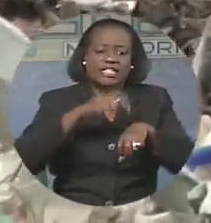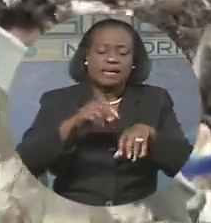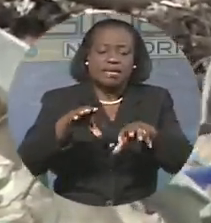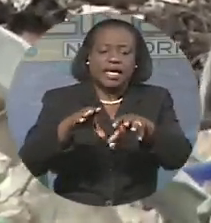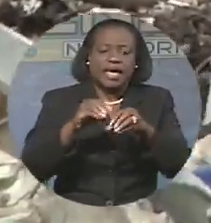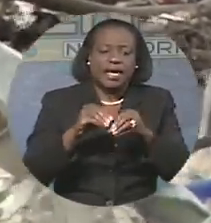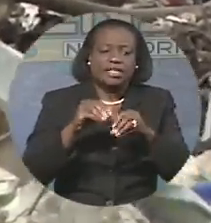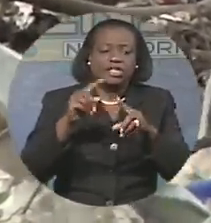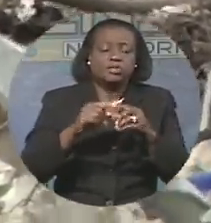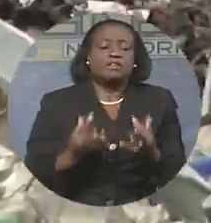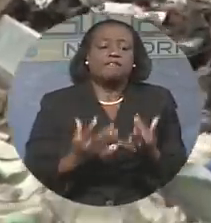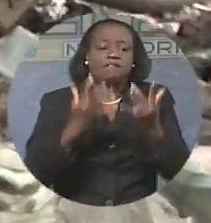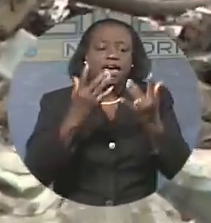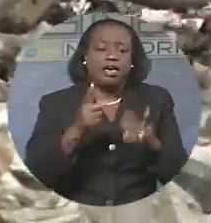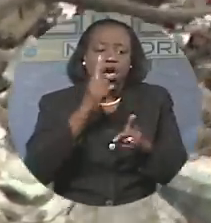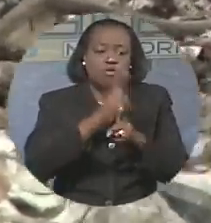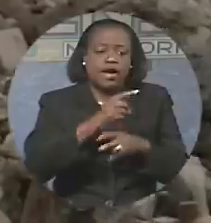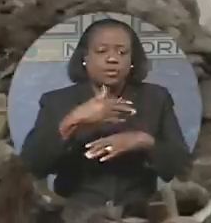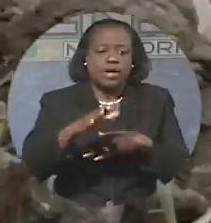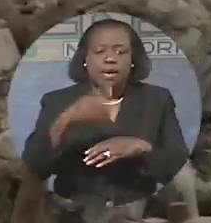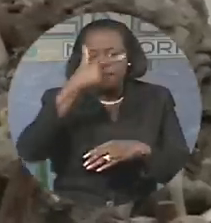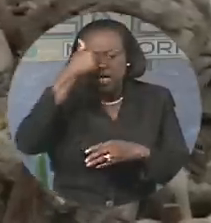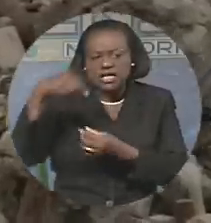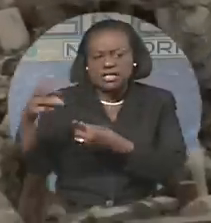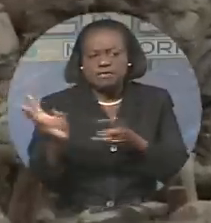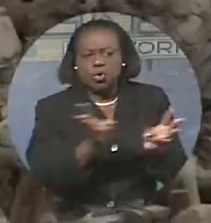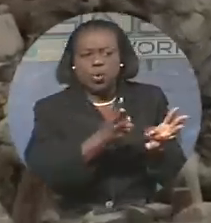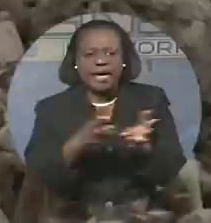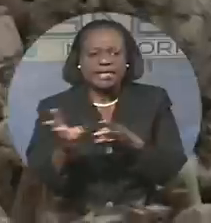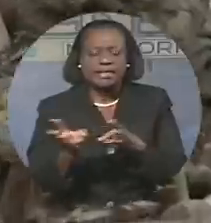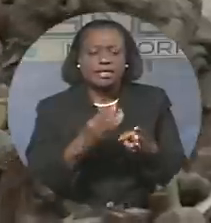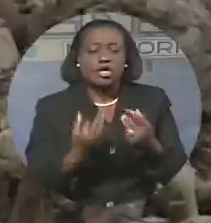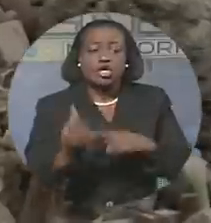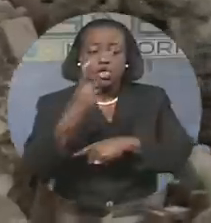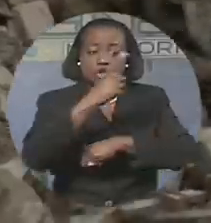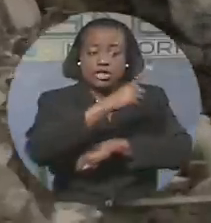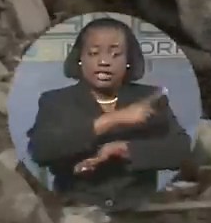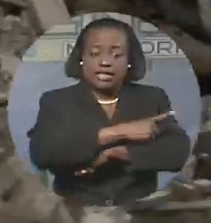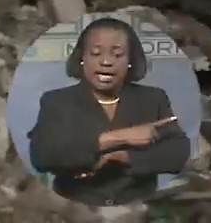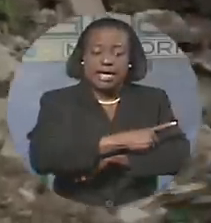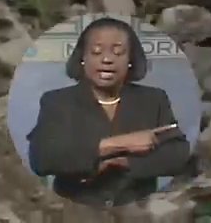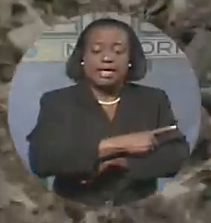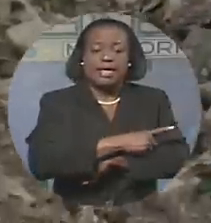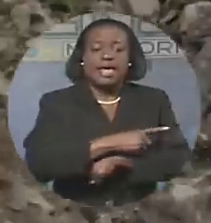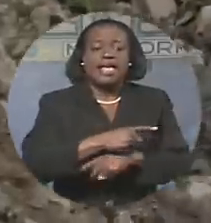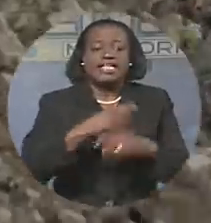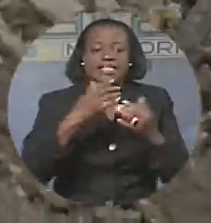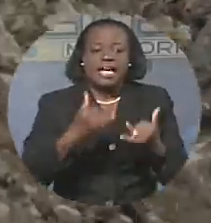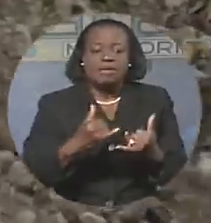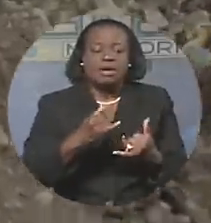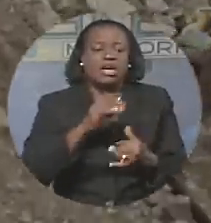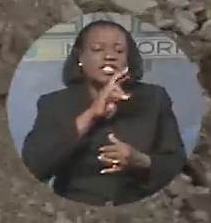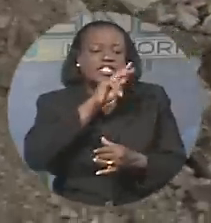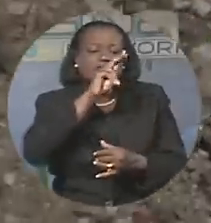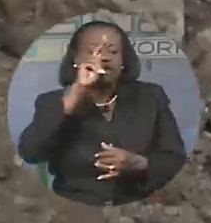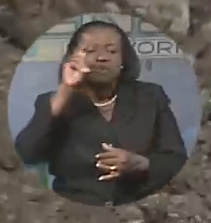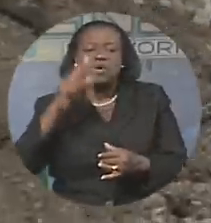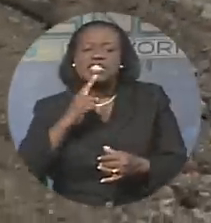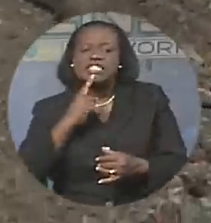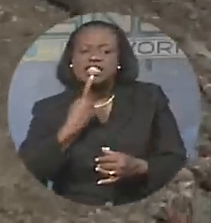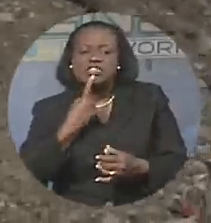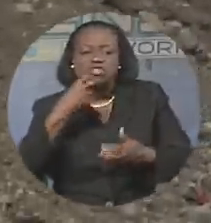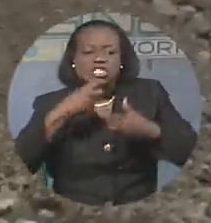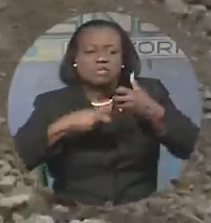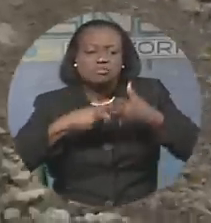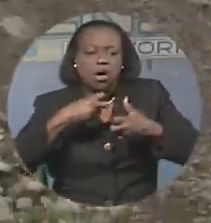away due to windy conditions. Today, the blaze has been brought under control, but it's left a series of problems for residents